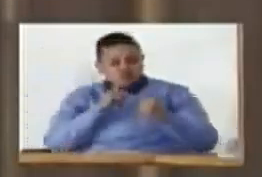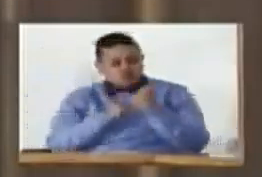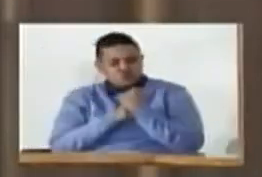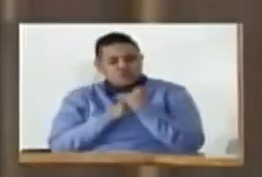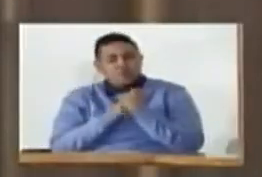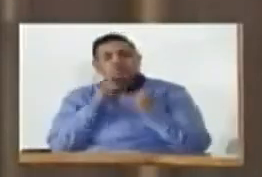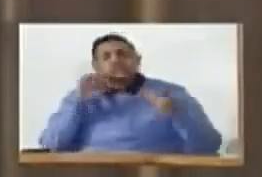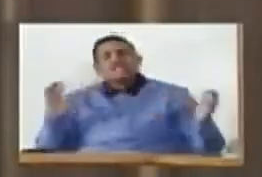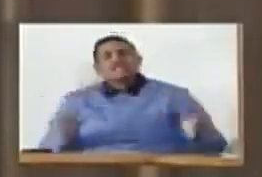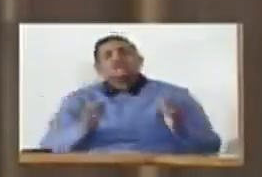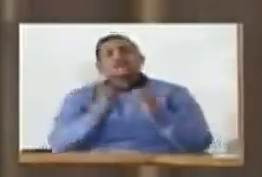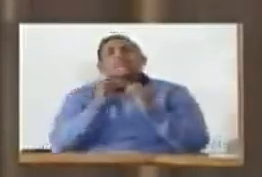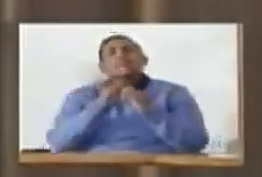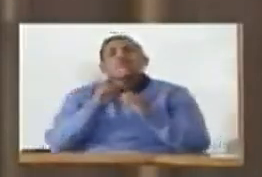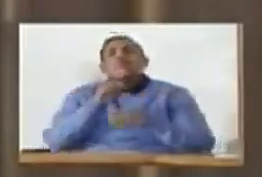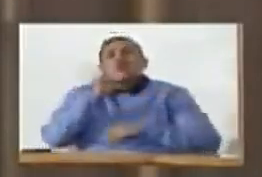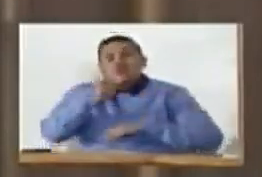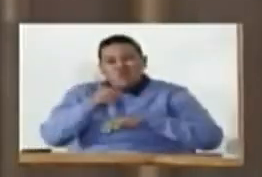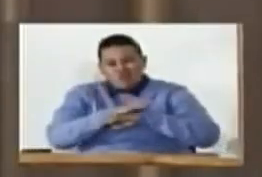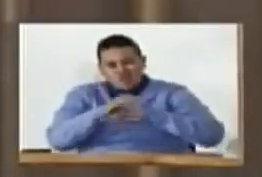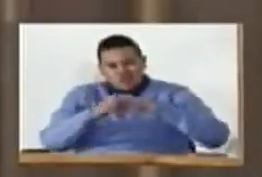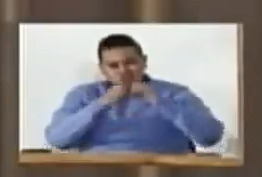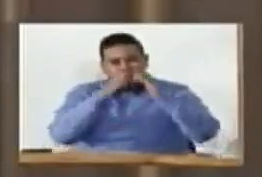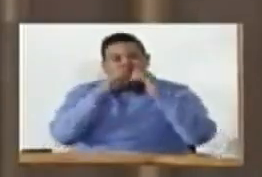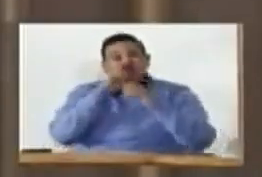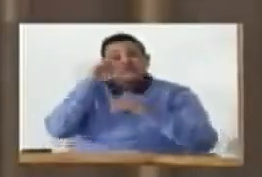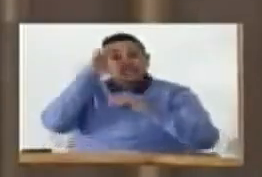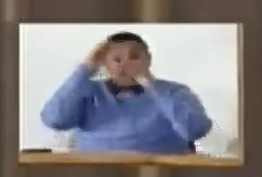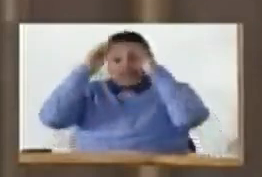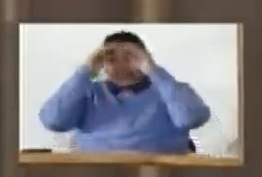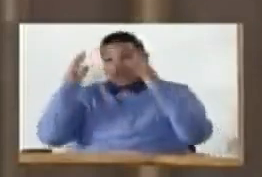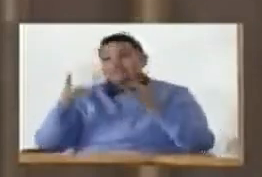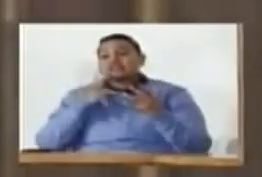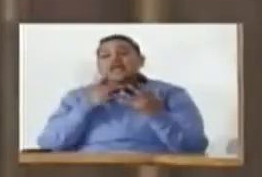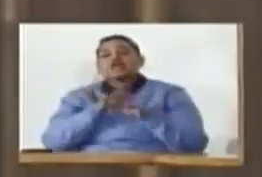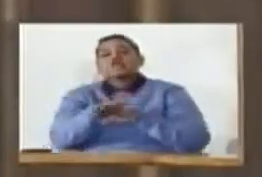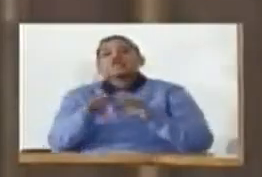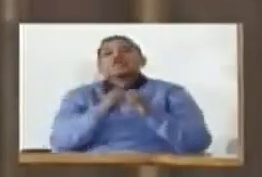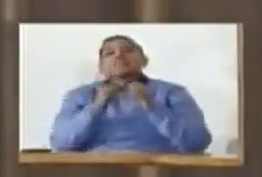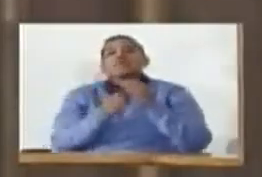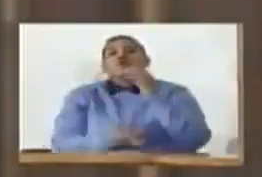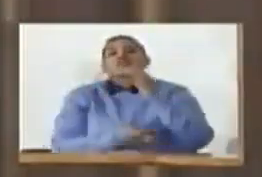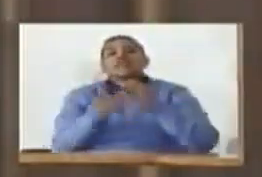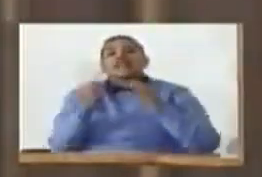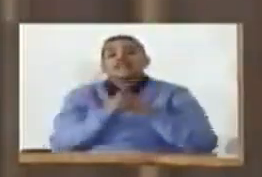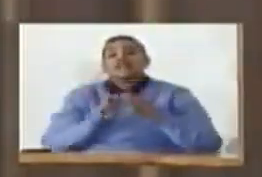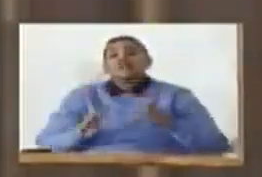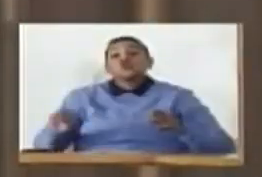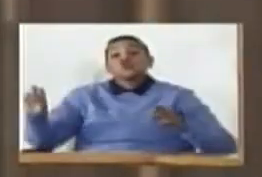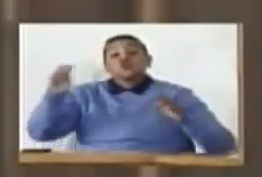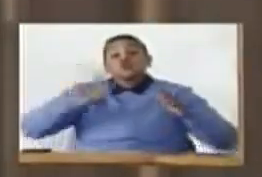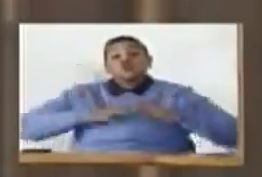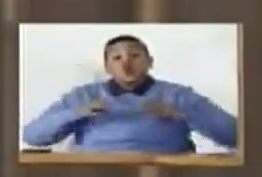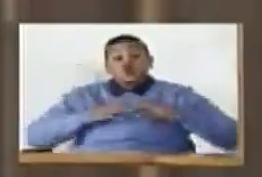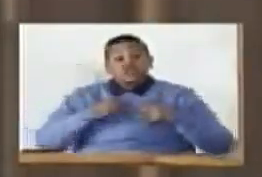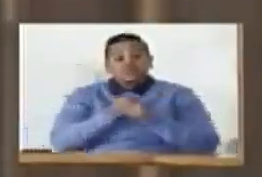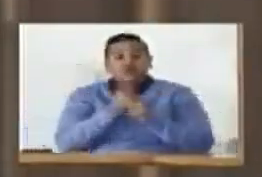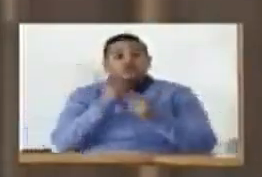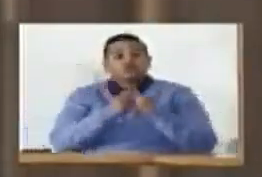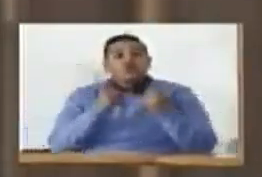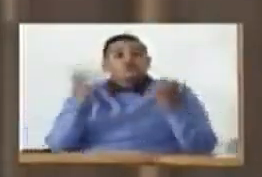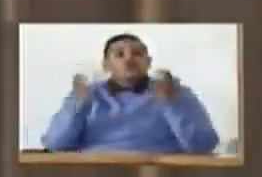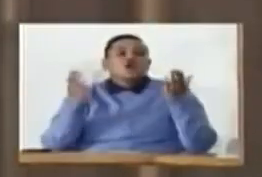facilitating more entrepreneurs and innovators, and integrating more technology into tourism products and